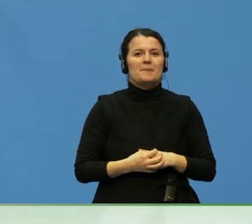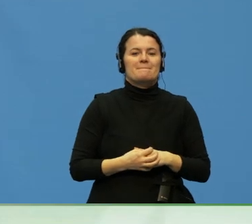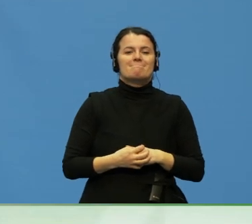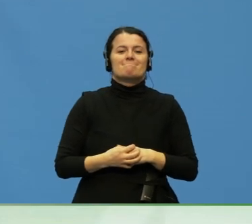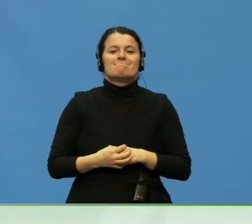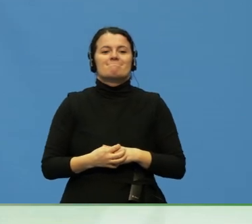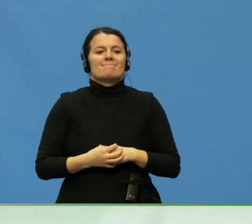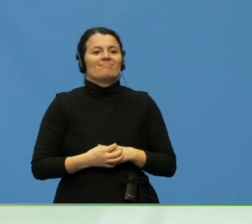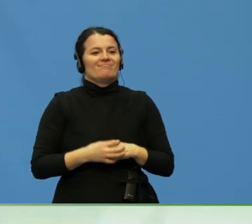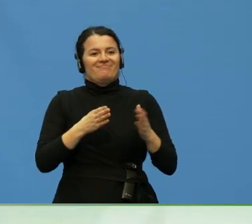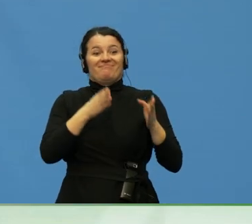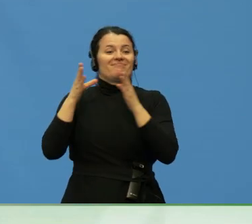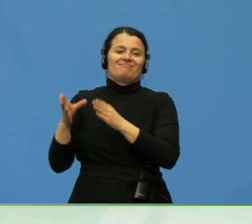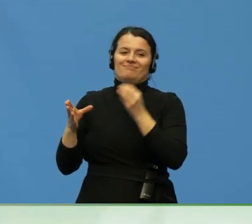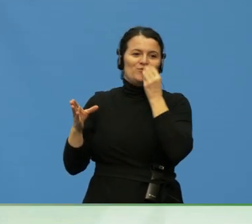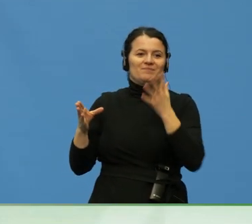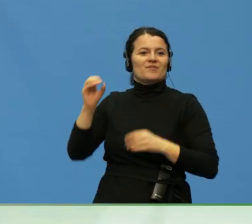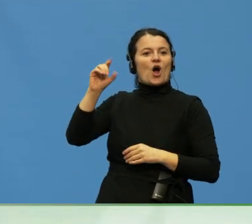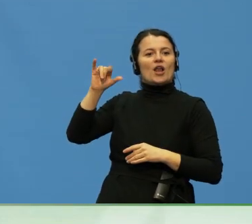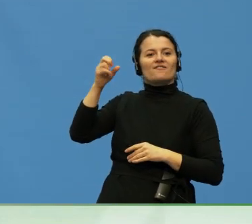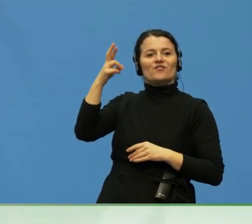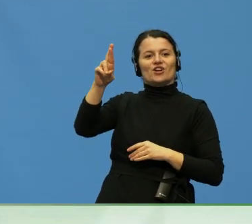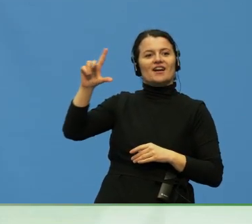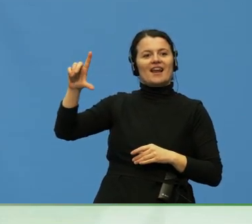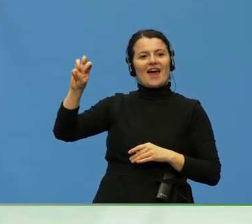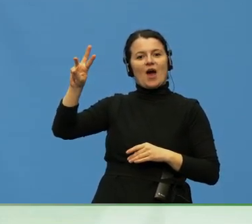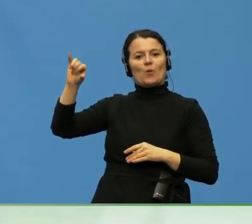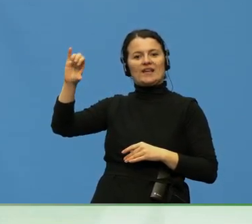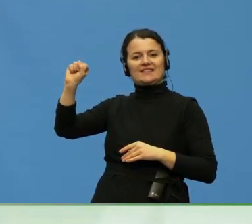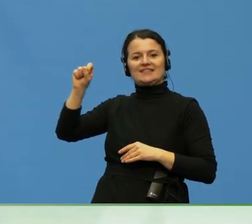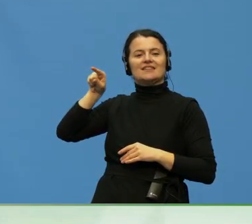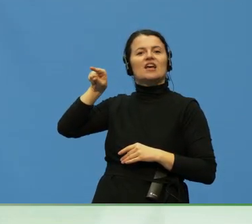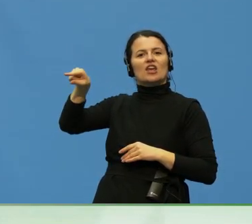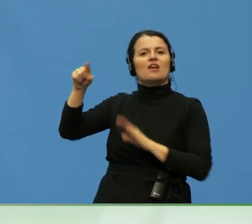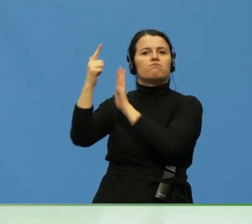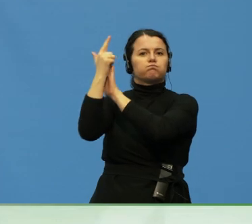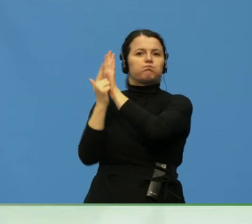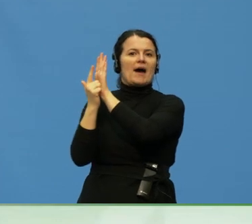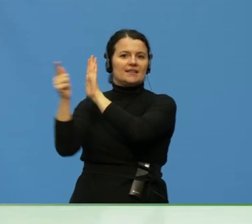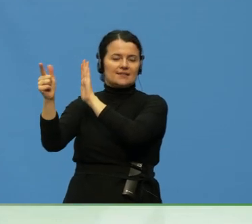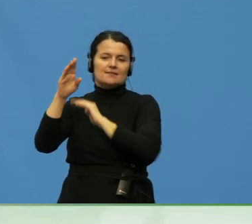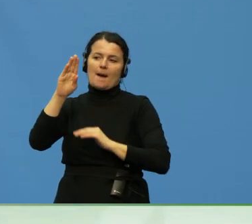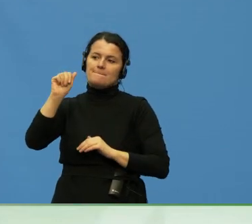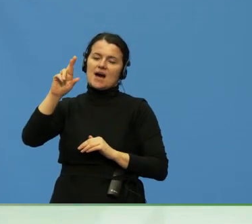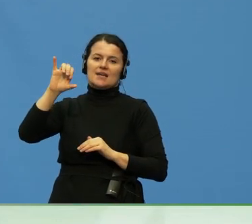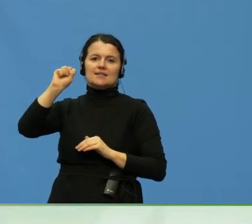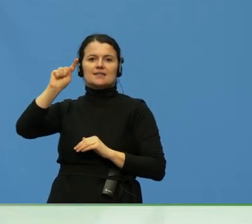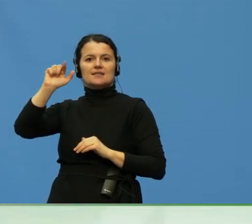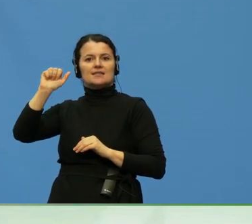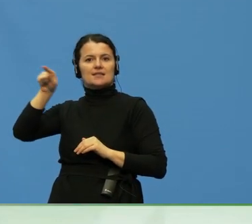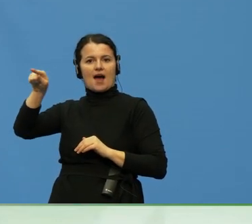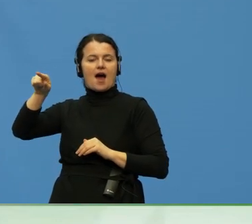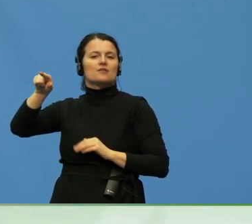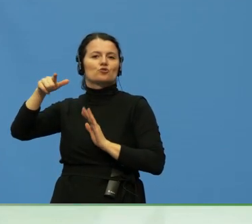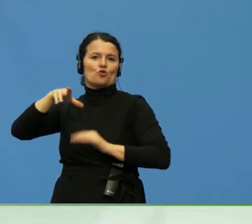Oliver Lewis. Oliver is a barrister at Doughty Street Chambers, London. He's a human rights lawyer who focuses on the rights of